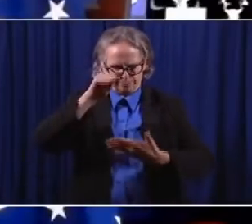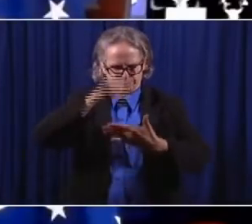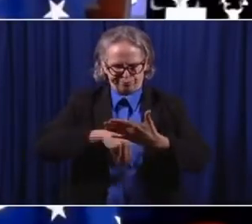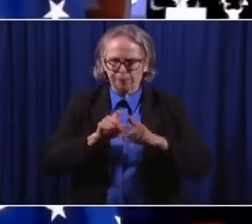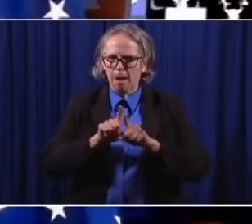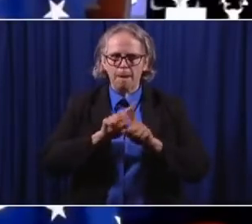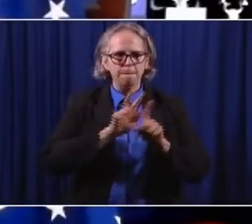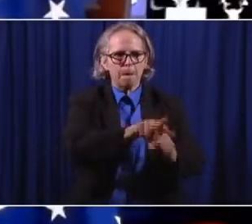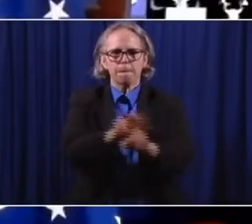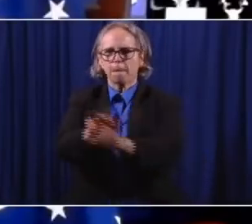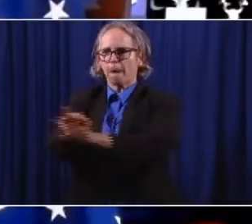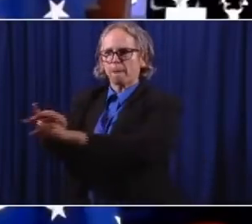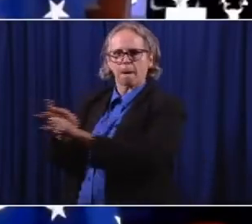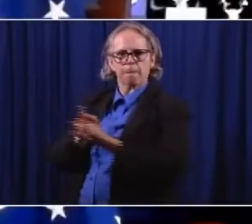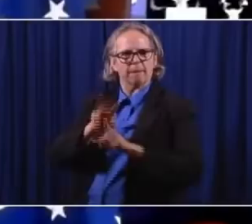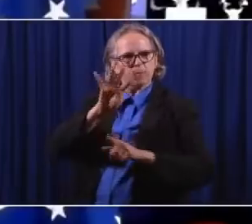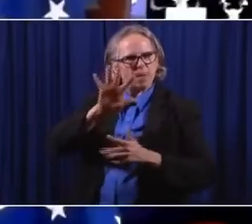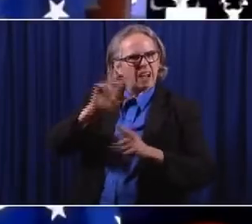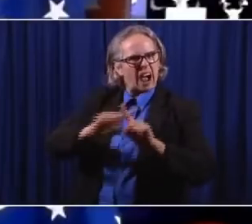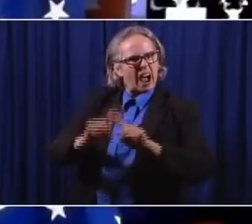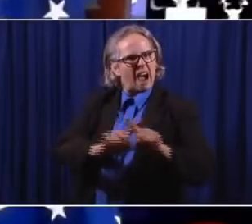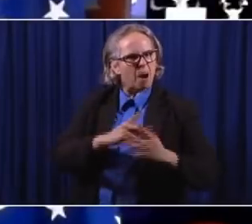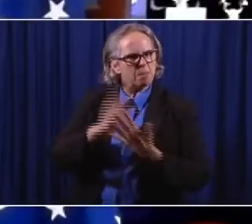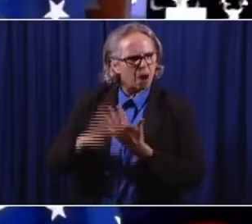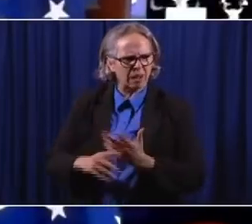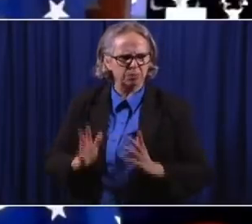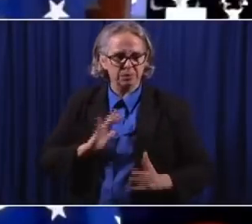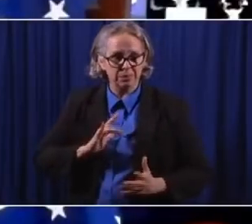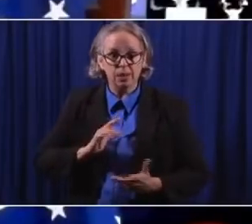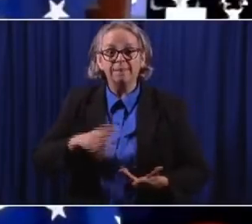you're going to be able to find all this information at